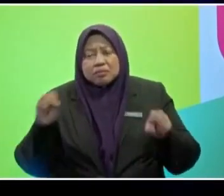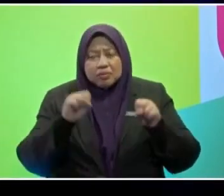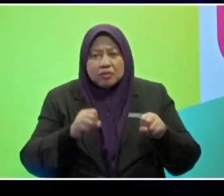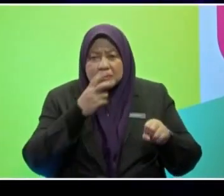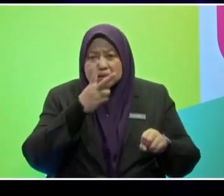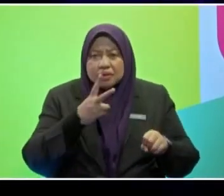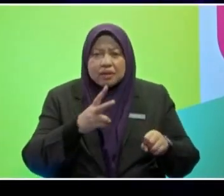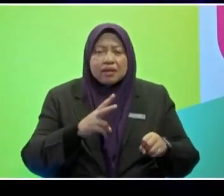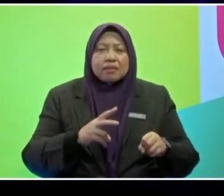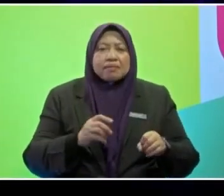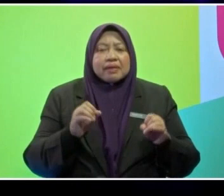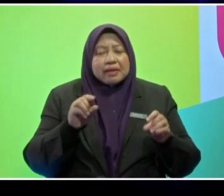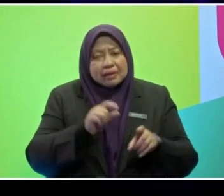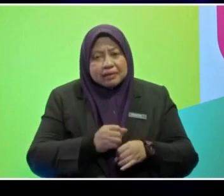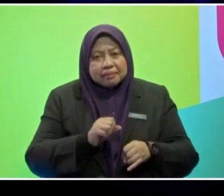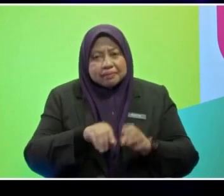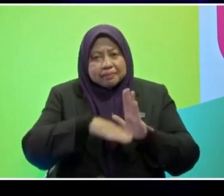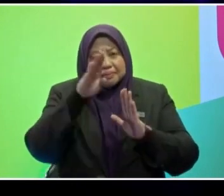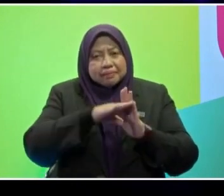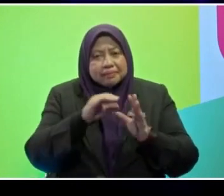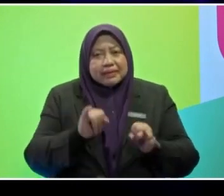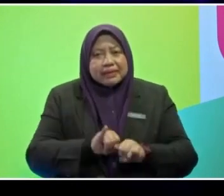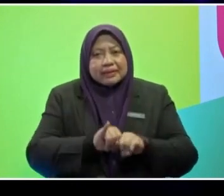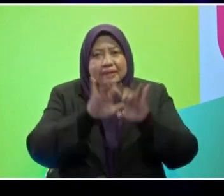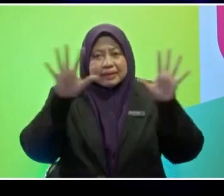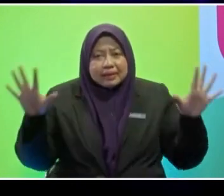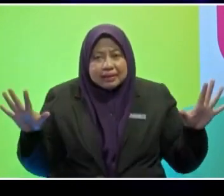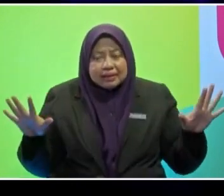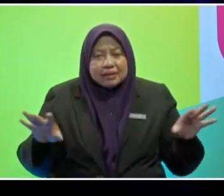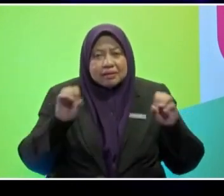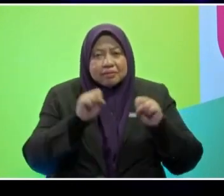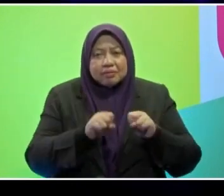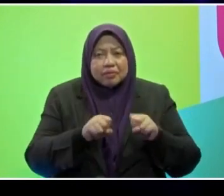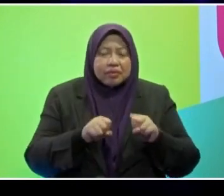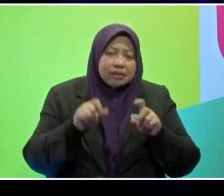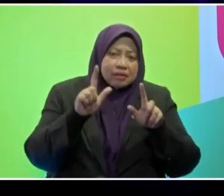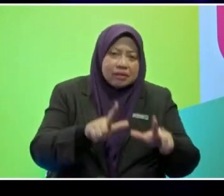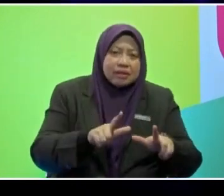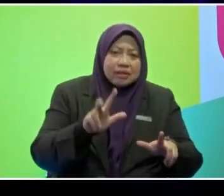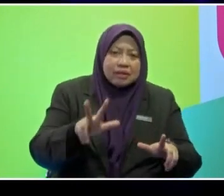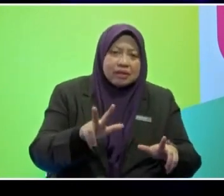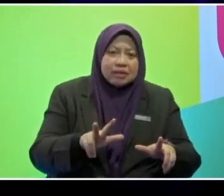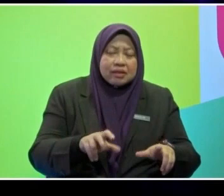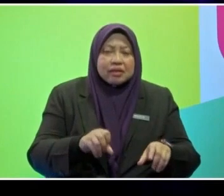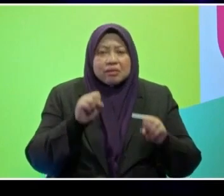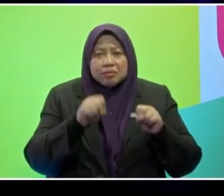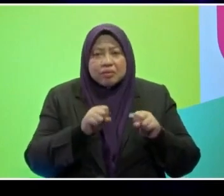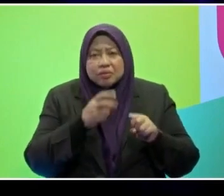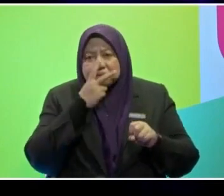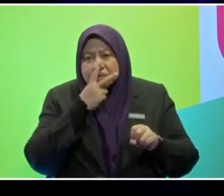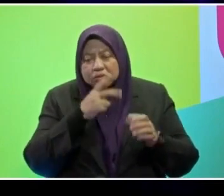Yes. All right. I think we should. Okay, hold because on. We did an experiment, so we have to jot down the findings as well. Yes.